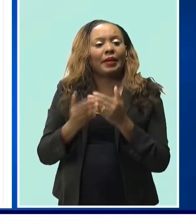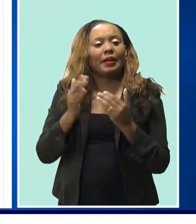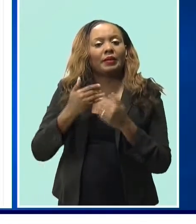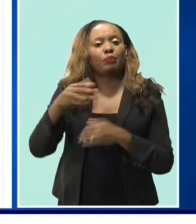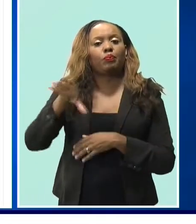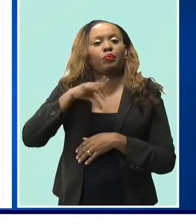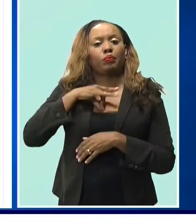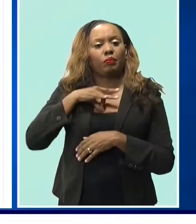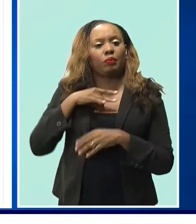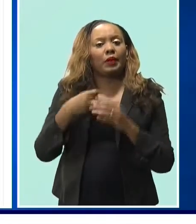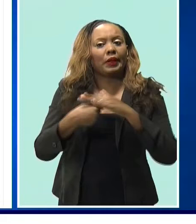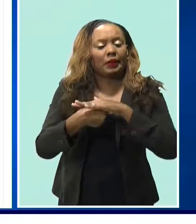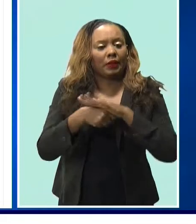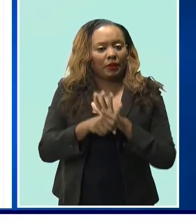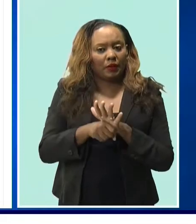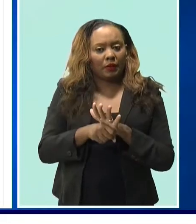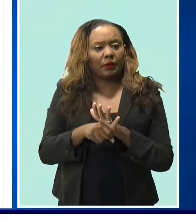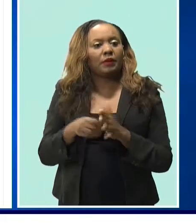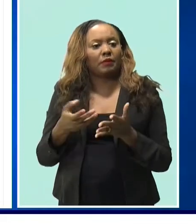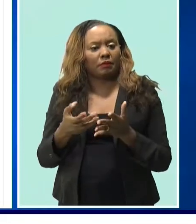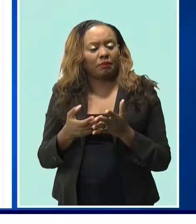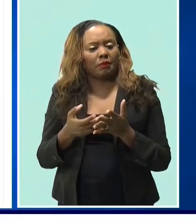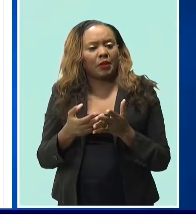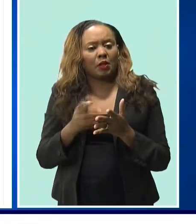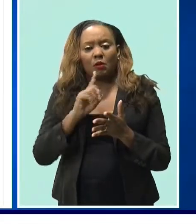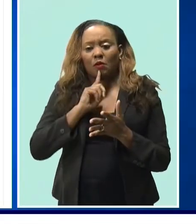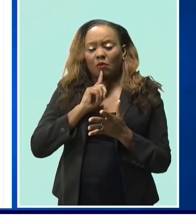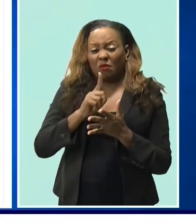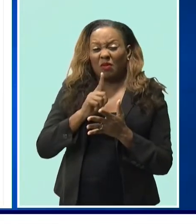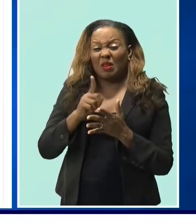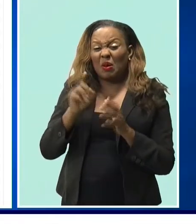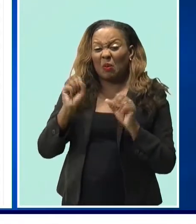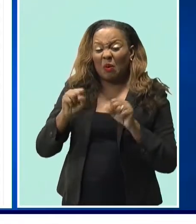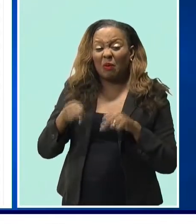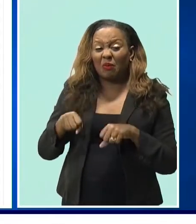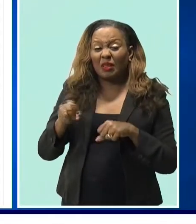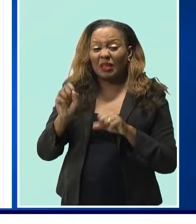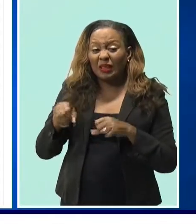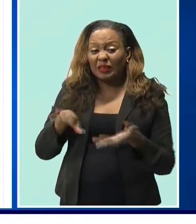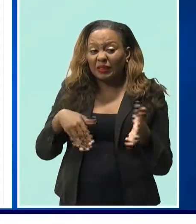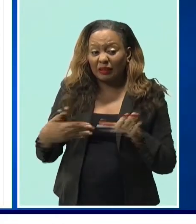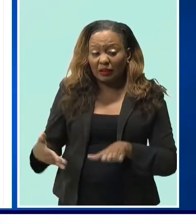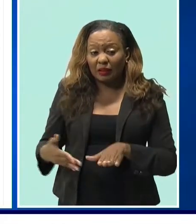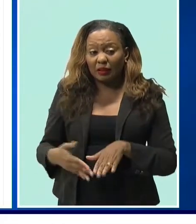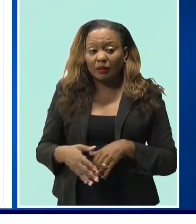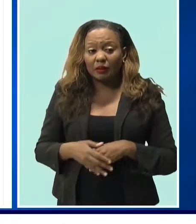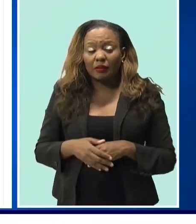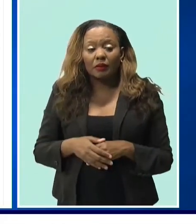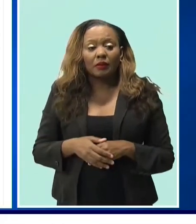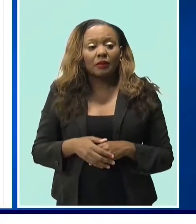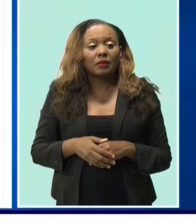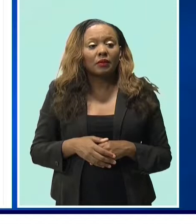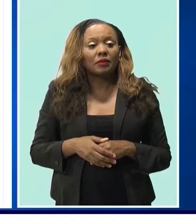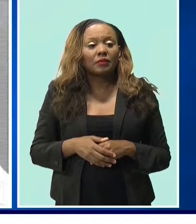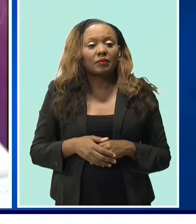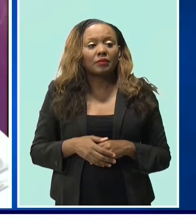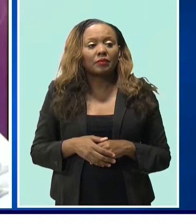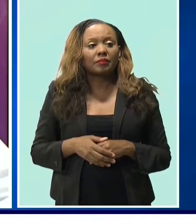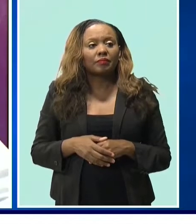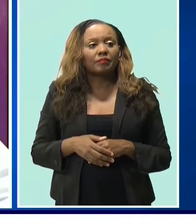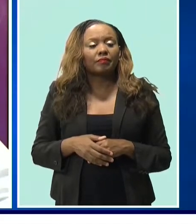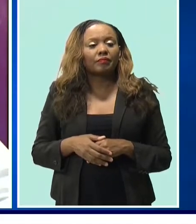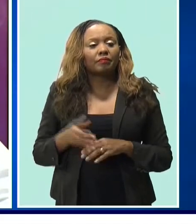require medical treatment. They're the population that is also most likely to die. Now, we have, from the very